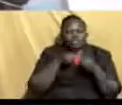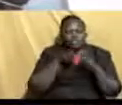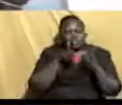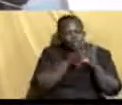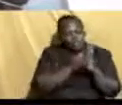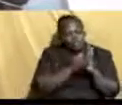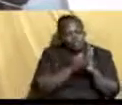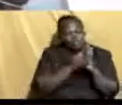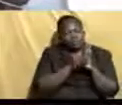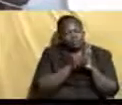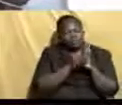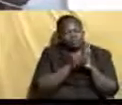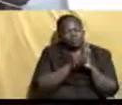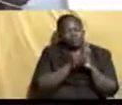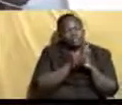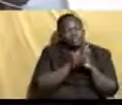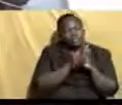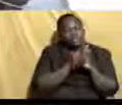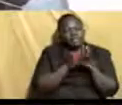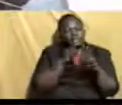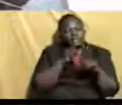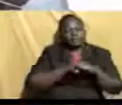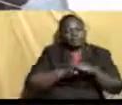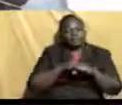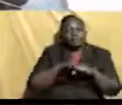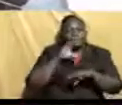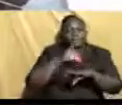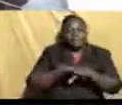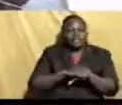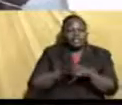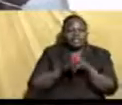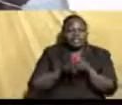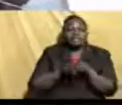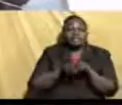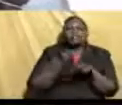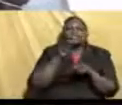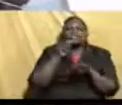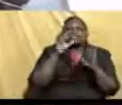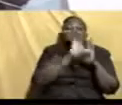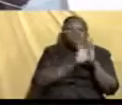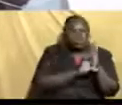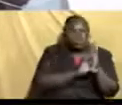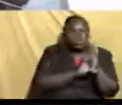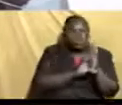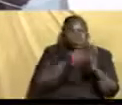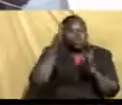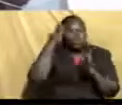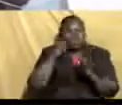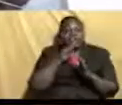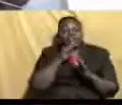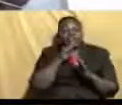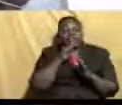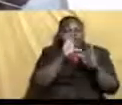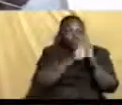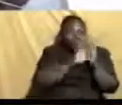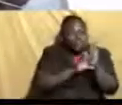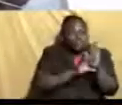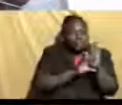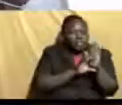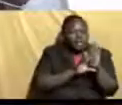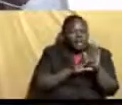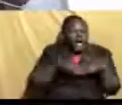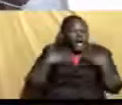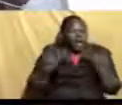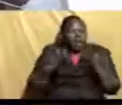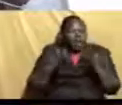is found to be unconstitutional. One, why was it found to be unconstitutional? Was it substantive or was